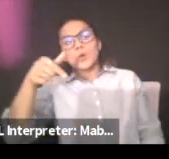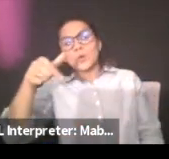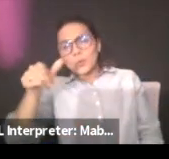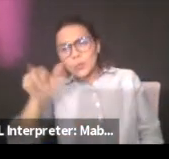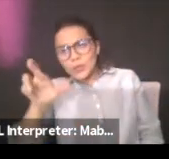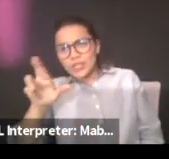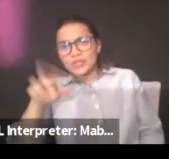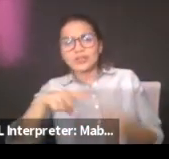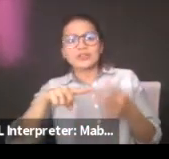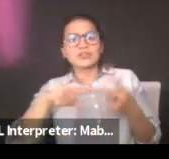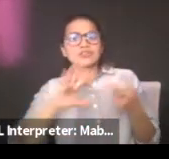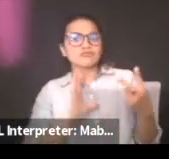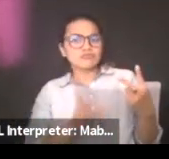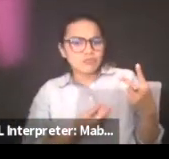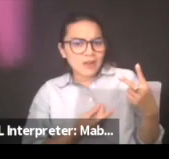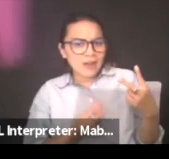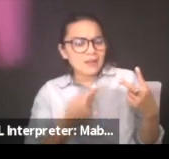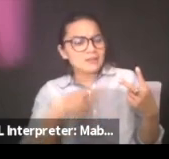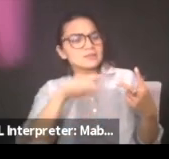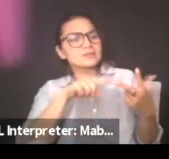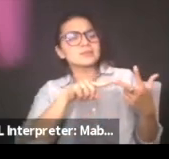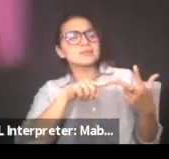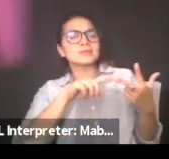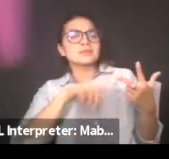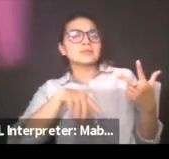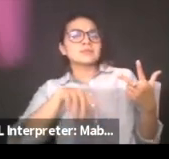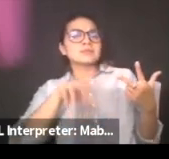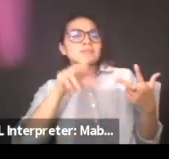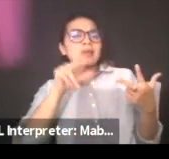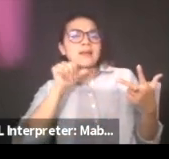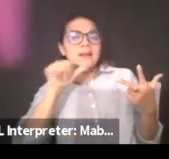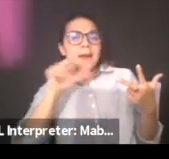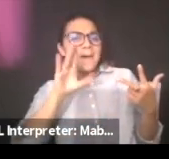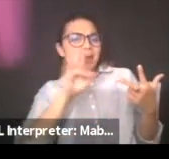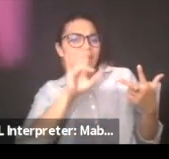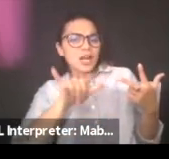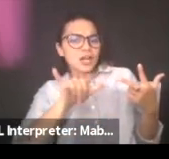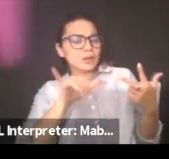intersex people of color who were raped or sexually assaulted as children.